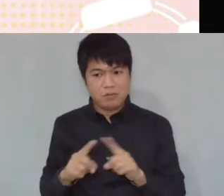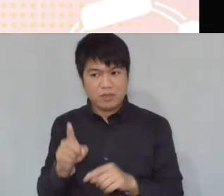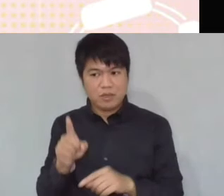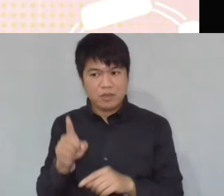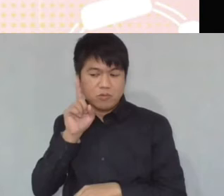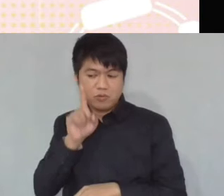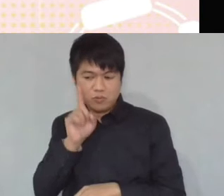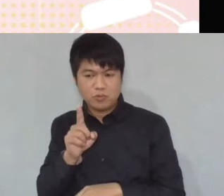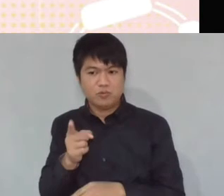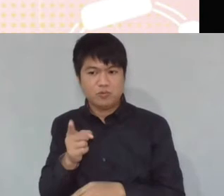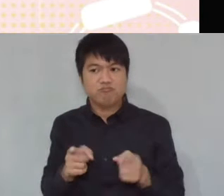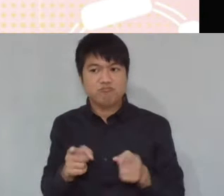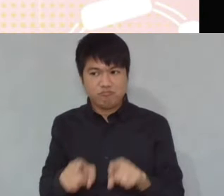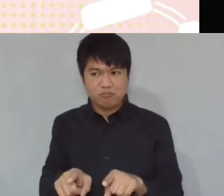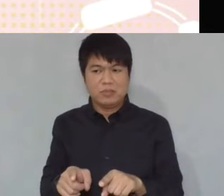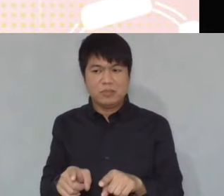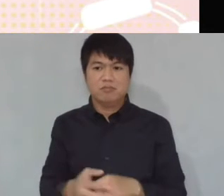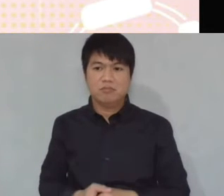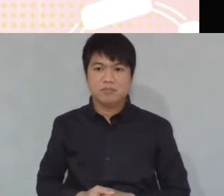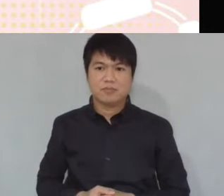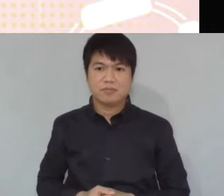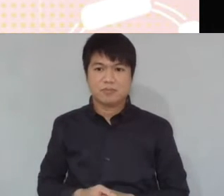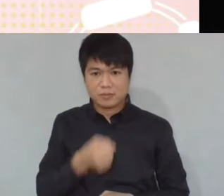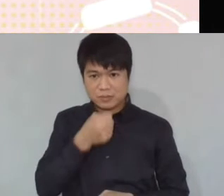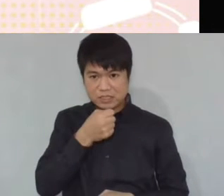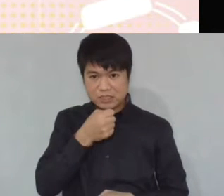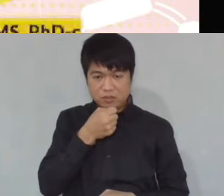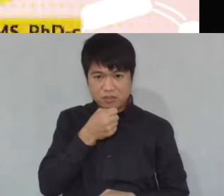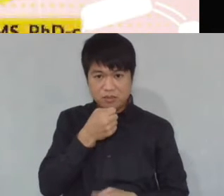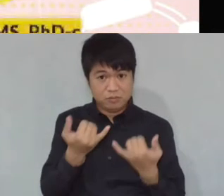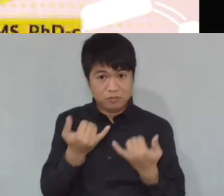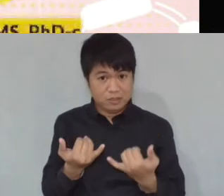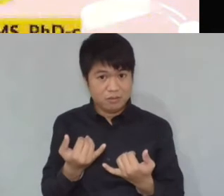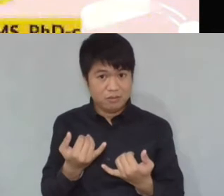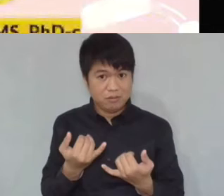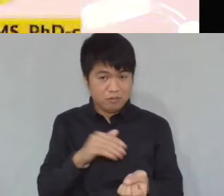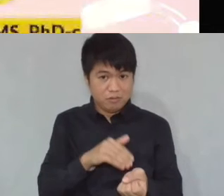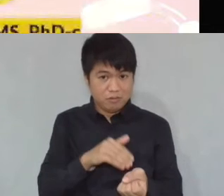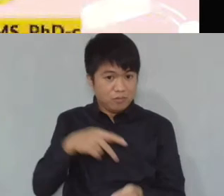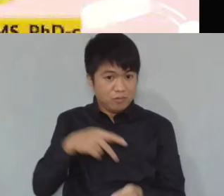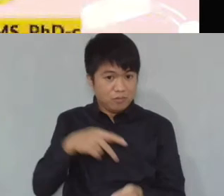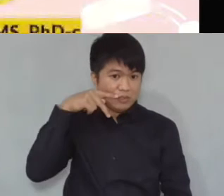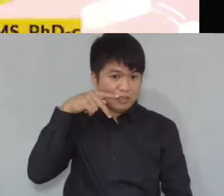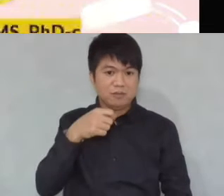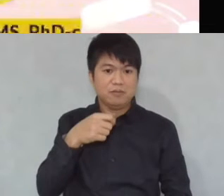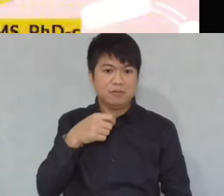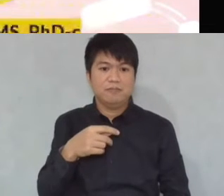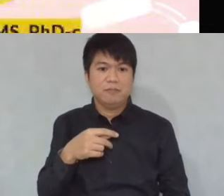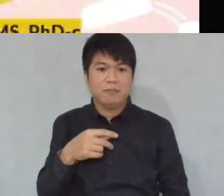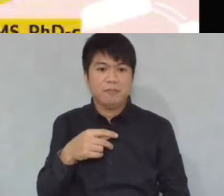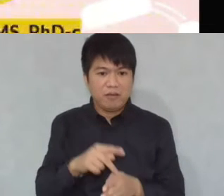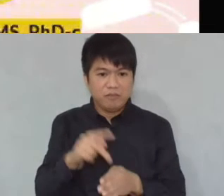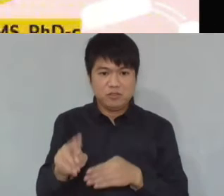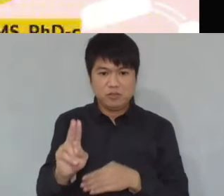start, I would like to introduce our moderators for today. Dr. Portia Fernandez Marcelo is a professor at the UP